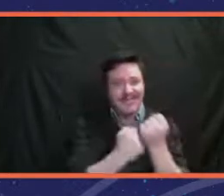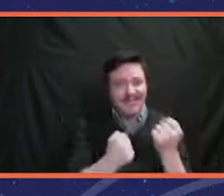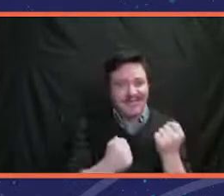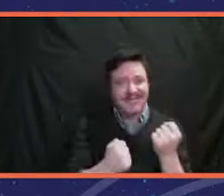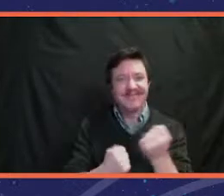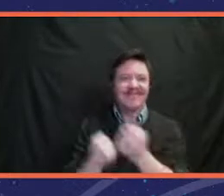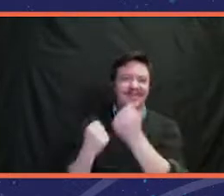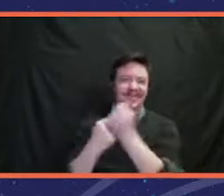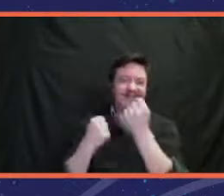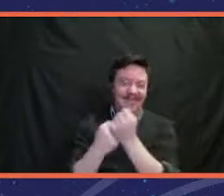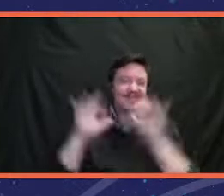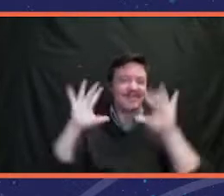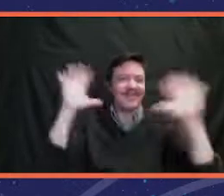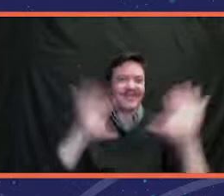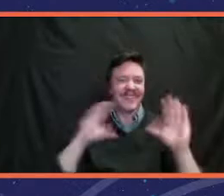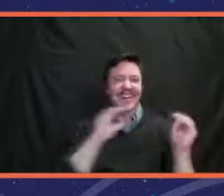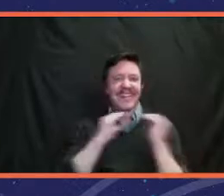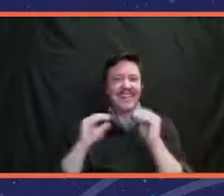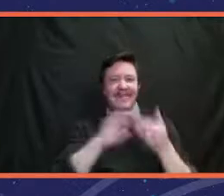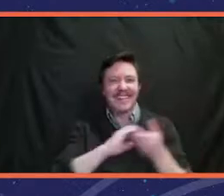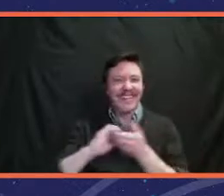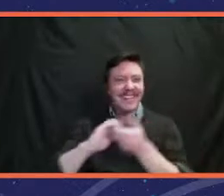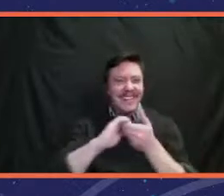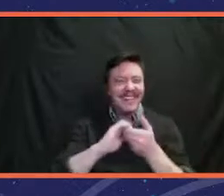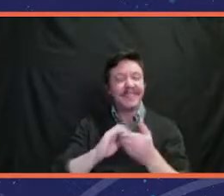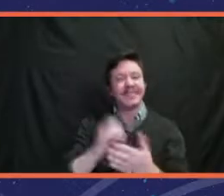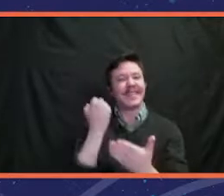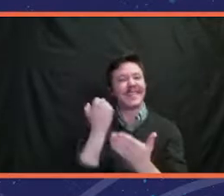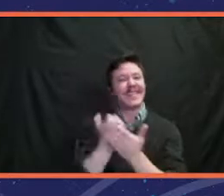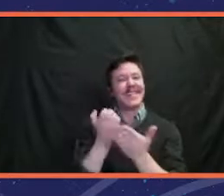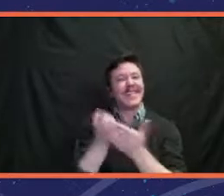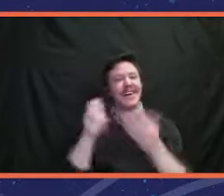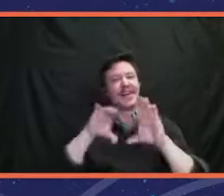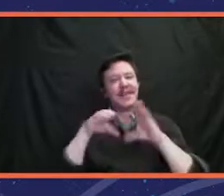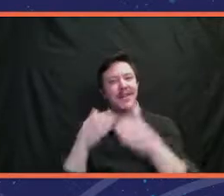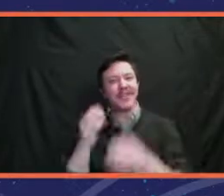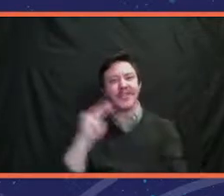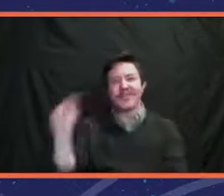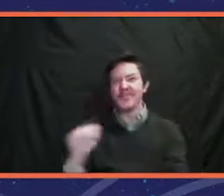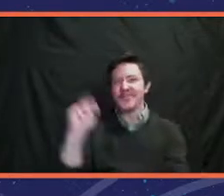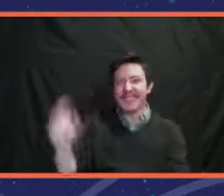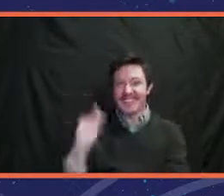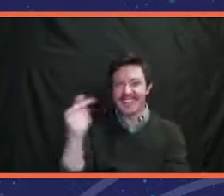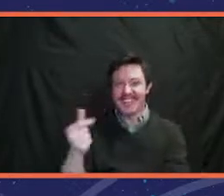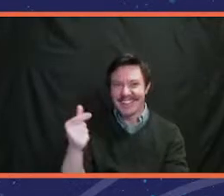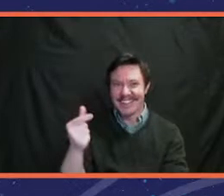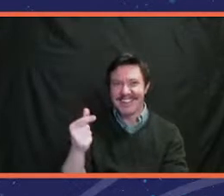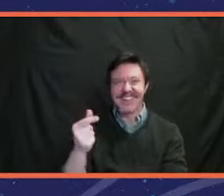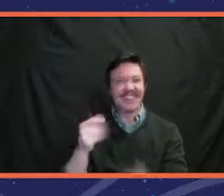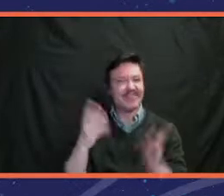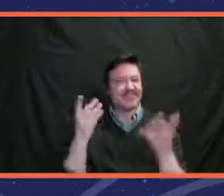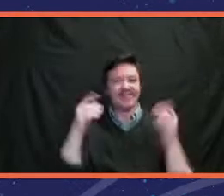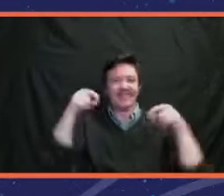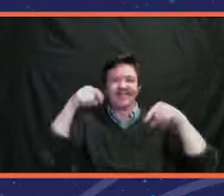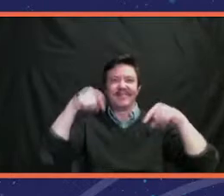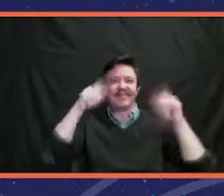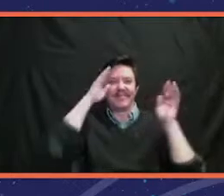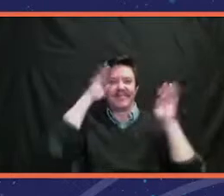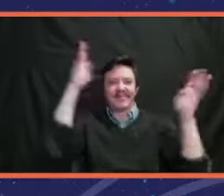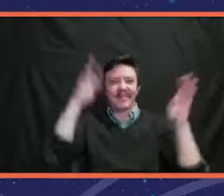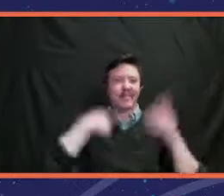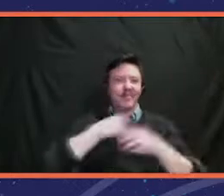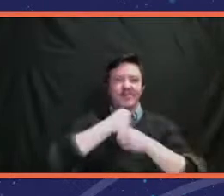Justice Alliance, New Economy Coalition, and Movement Generation for yeah, creating space for the work like this to